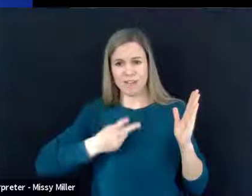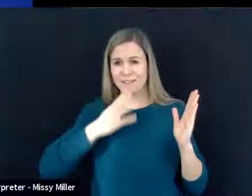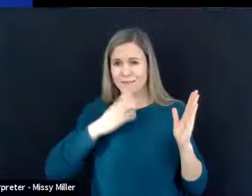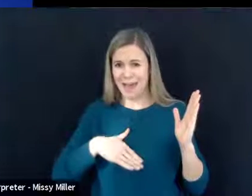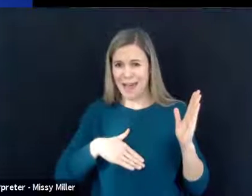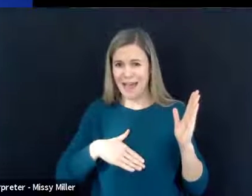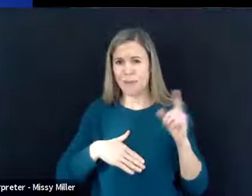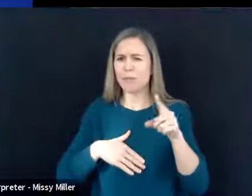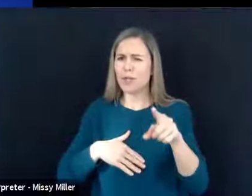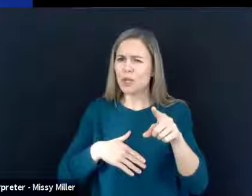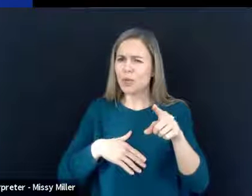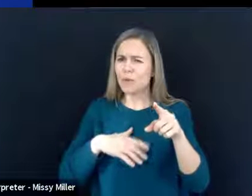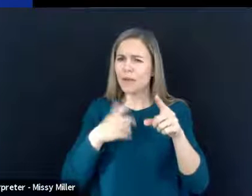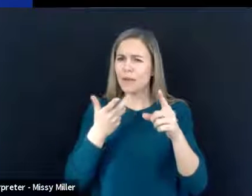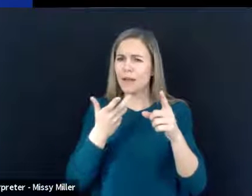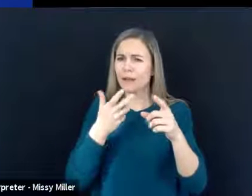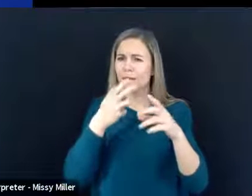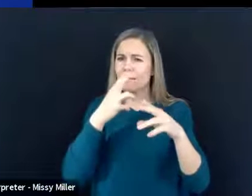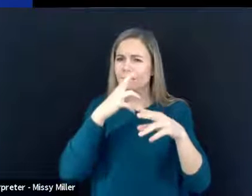vision. Question.